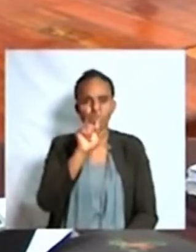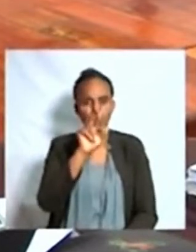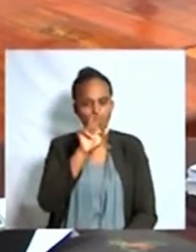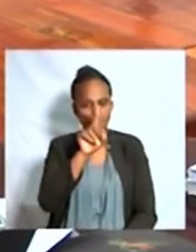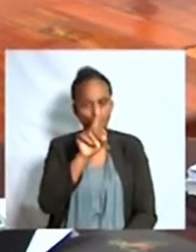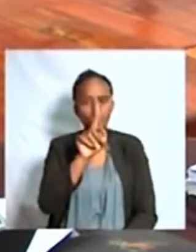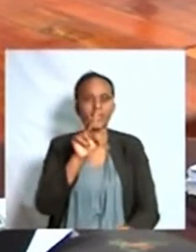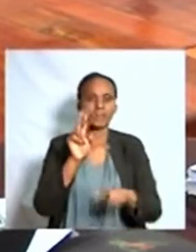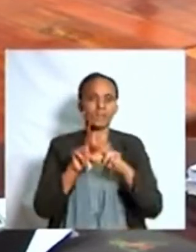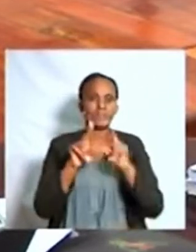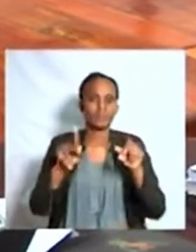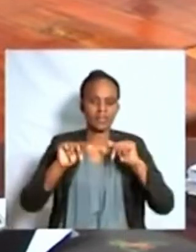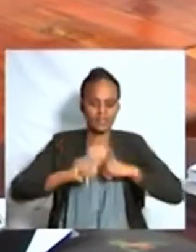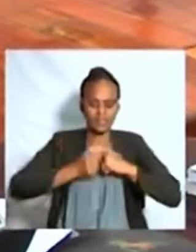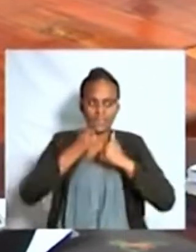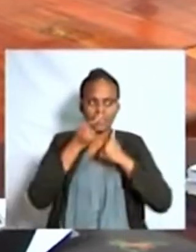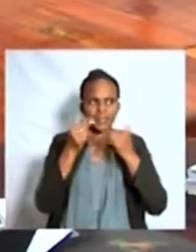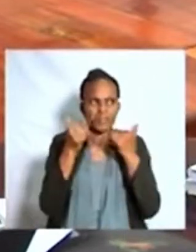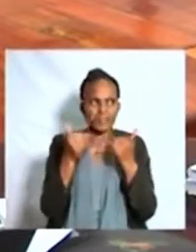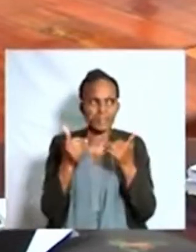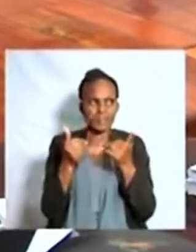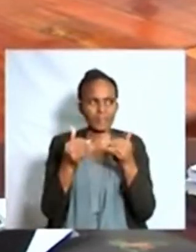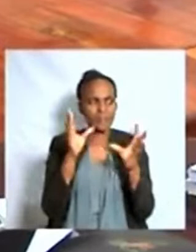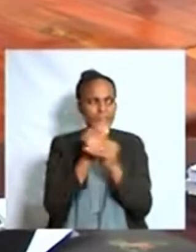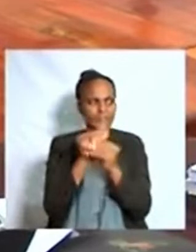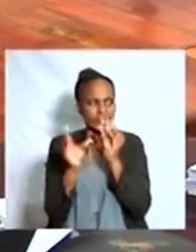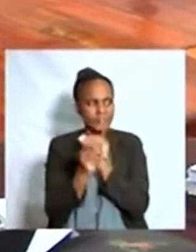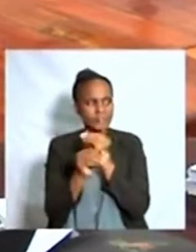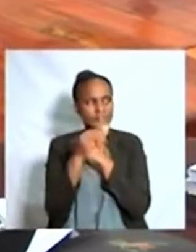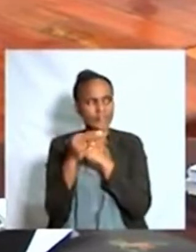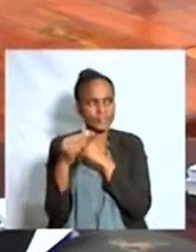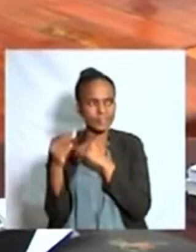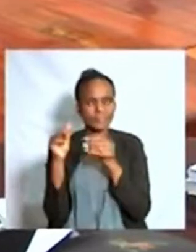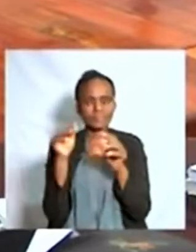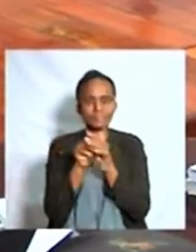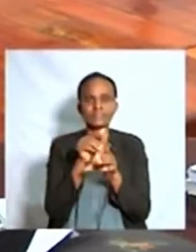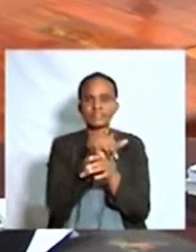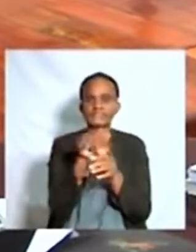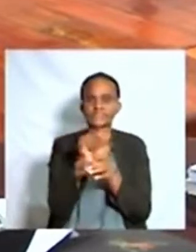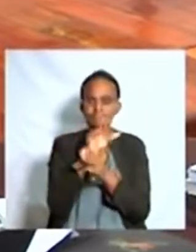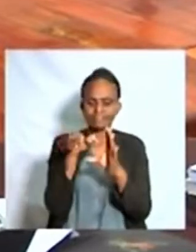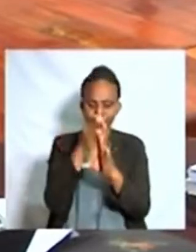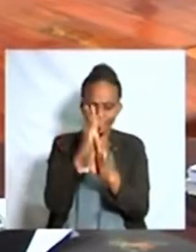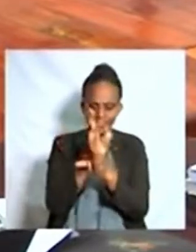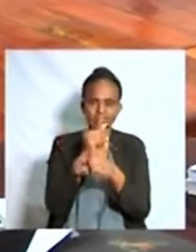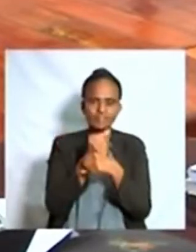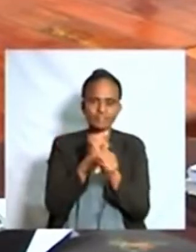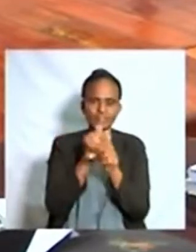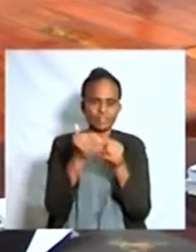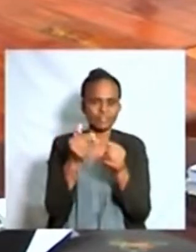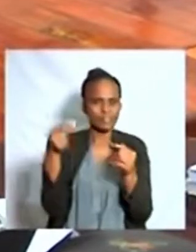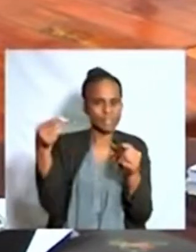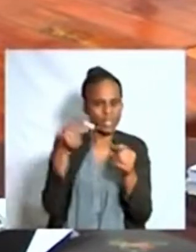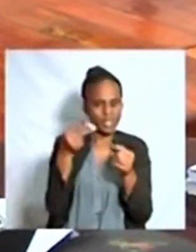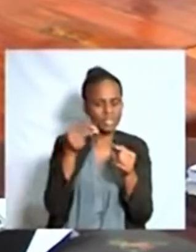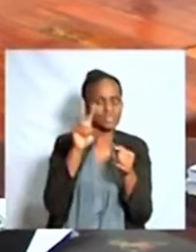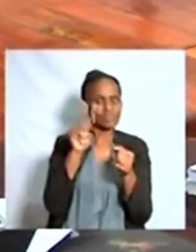also, Chair, we are saying that the cost of the missing material will be recovered from the contractor and reference is being made to H22.